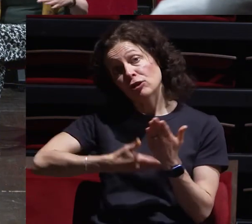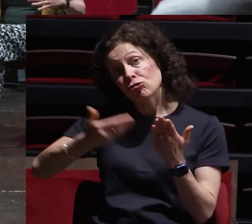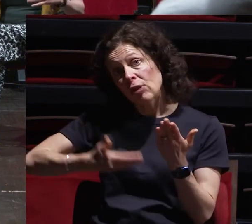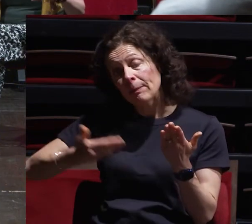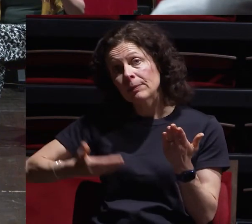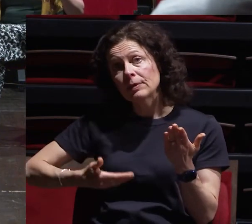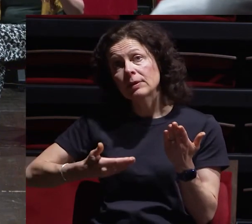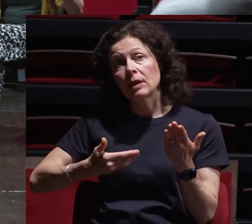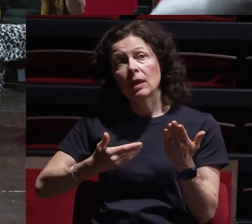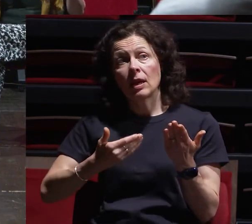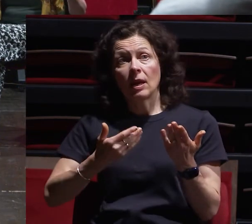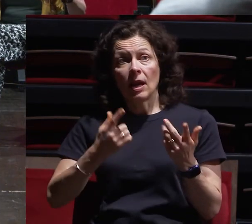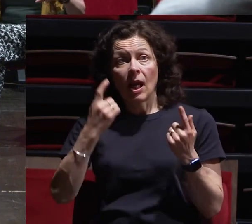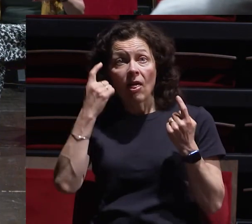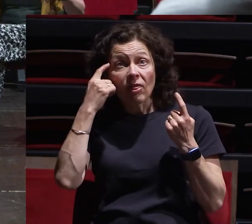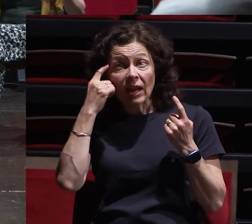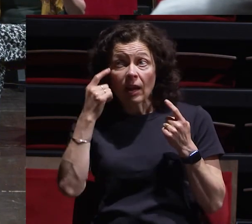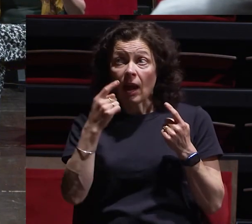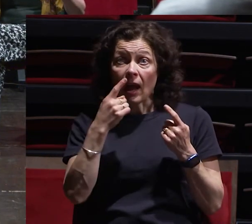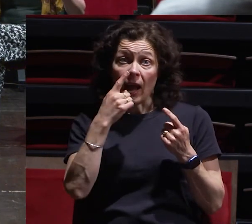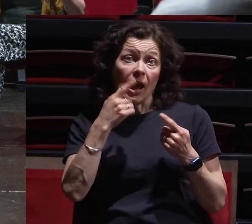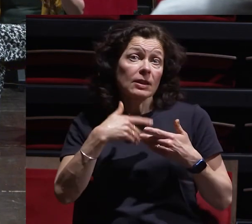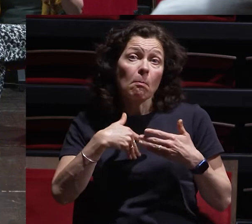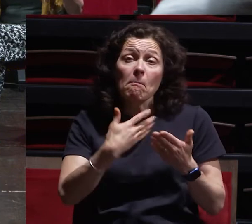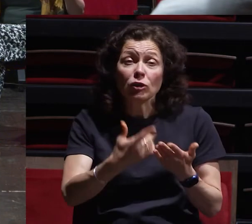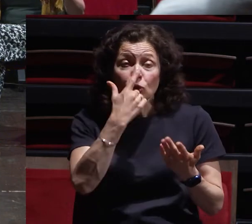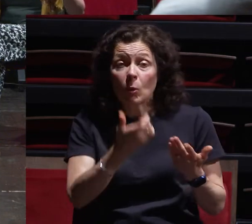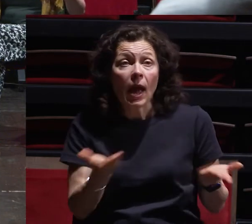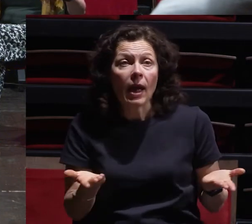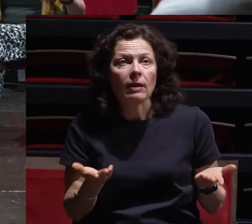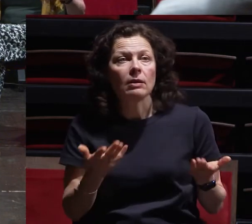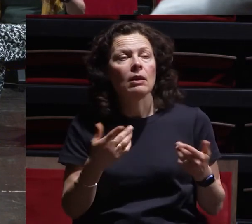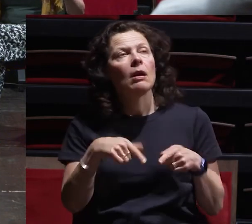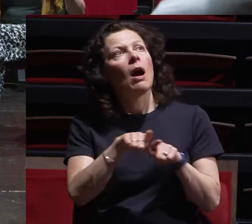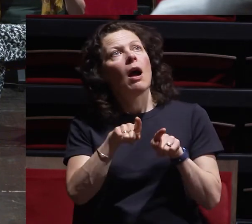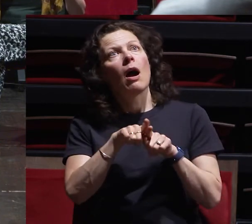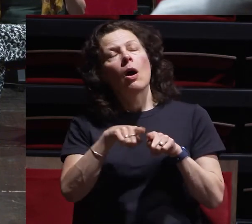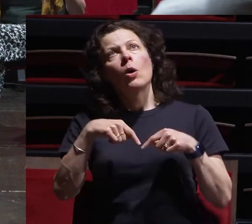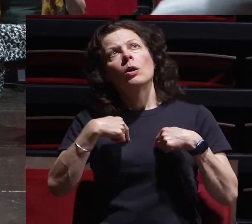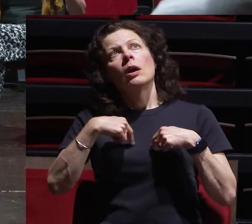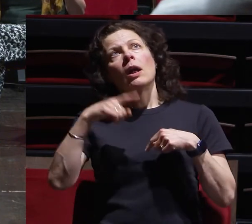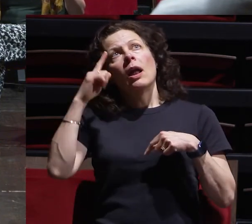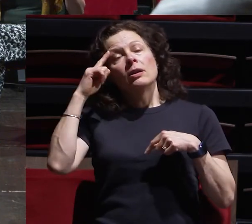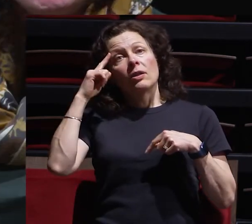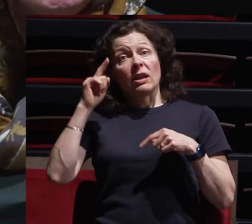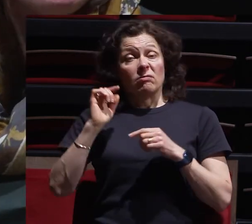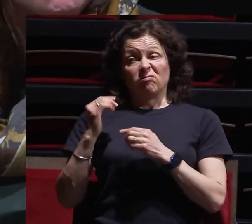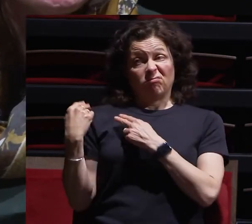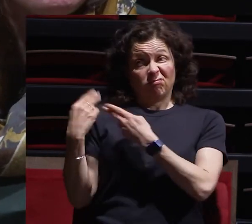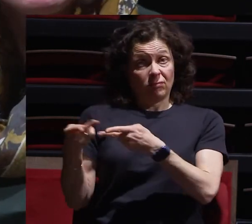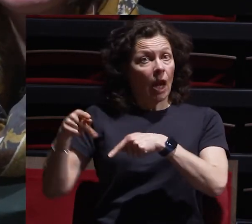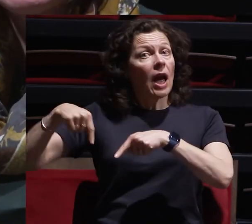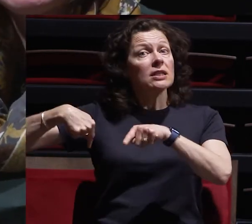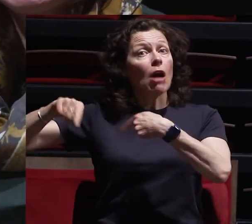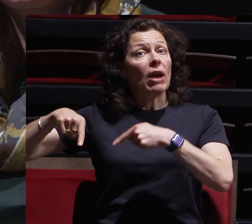thinking about your scripts as you like and as you can be. And I love to